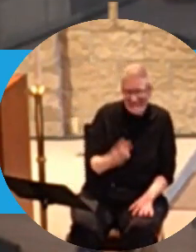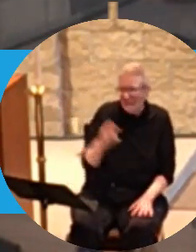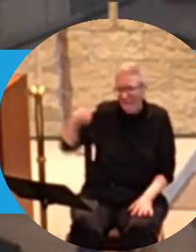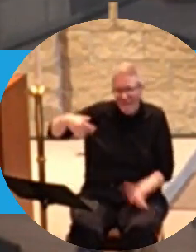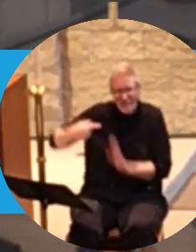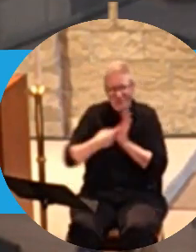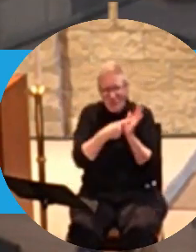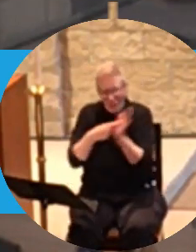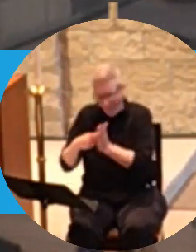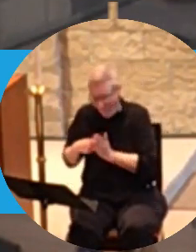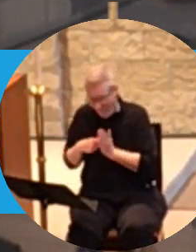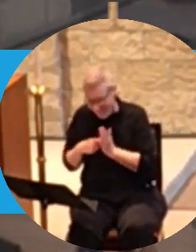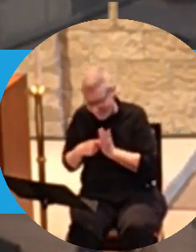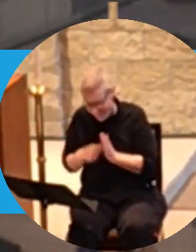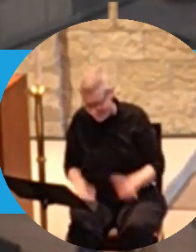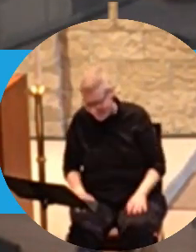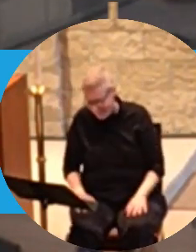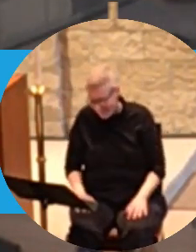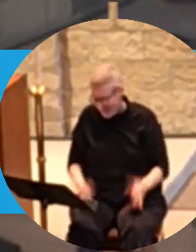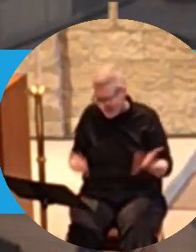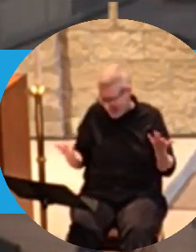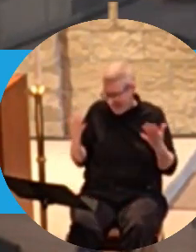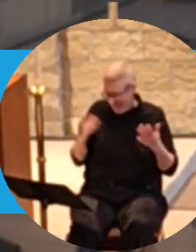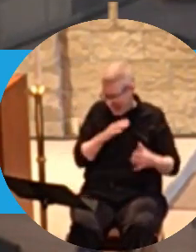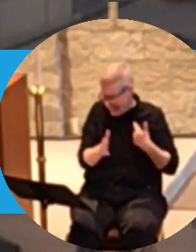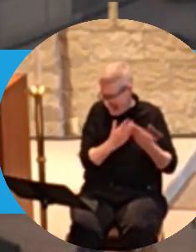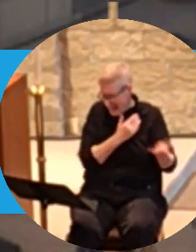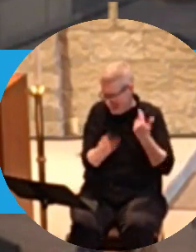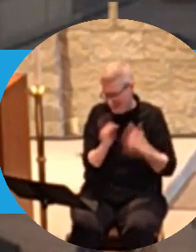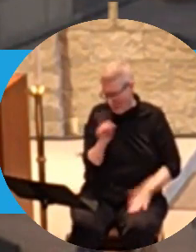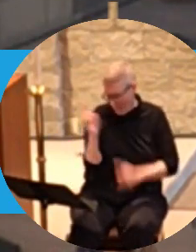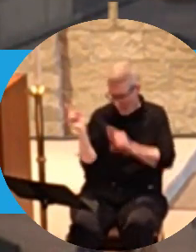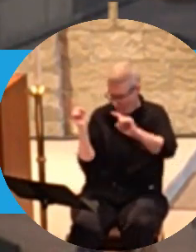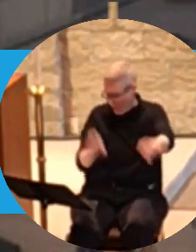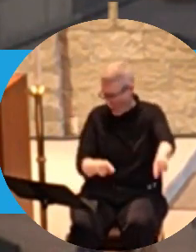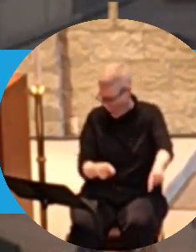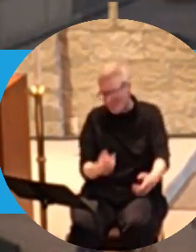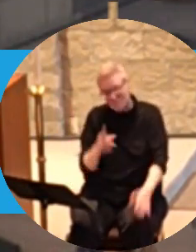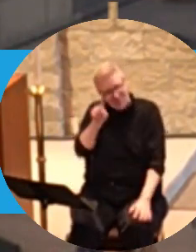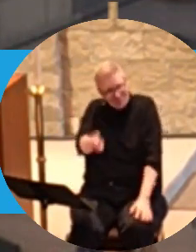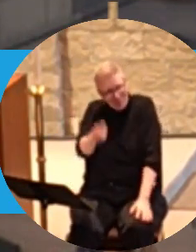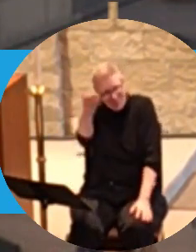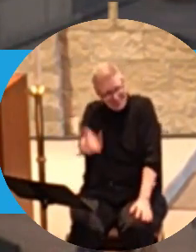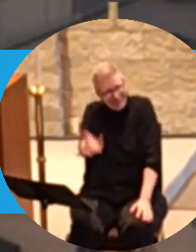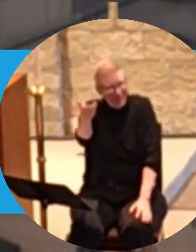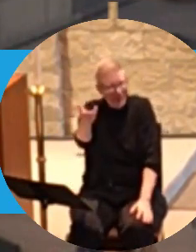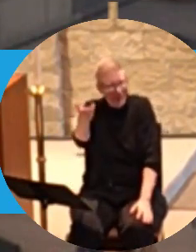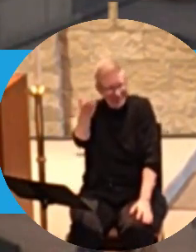can be where you isn't meant to be. It's easy. All